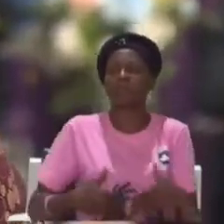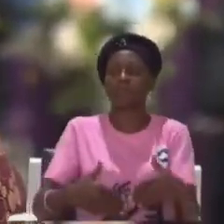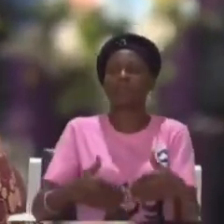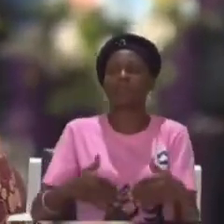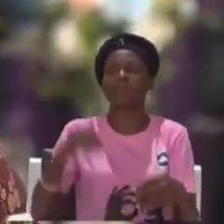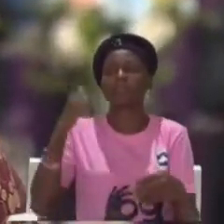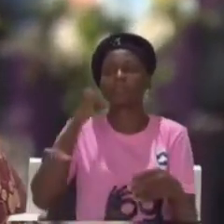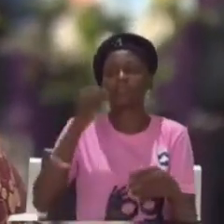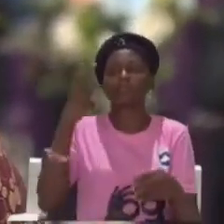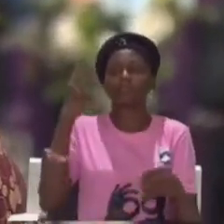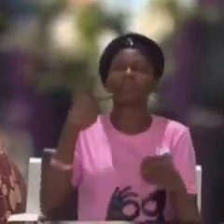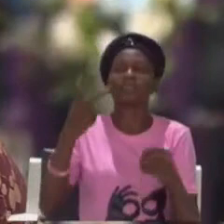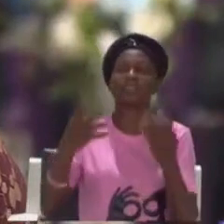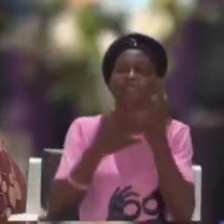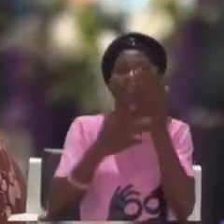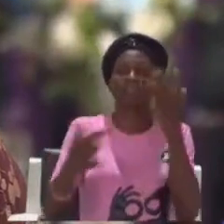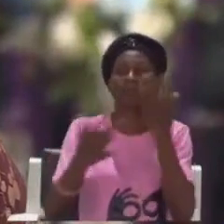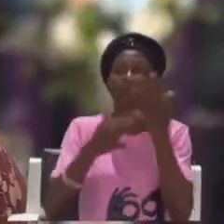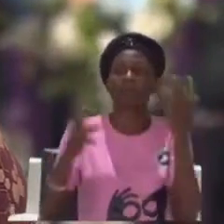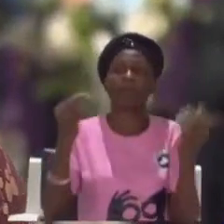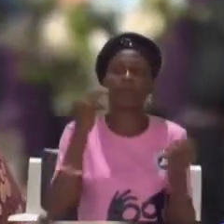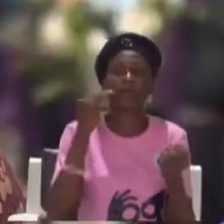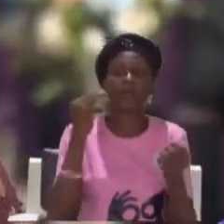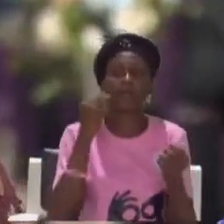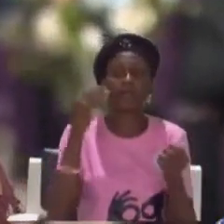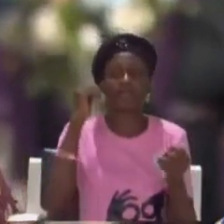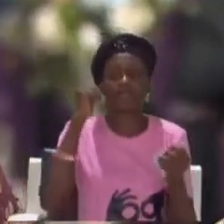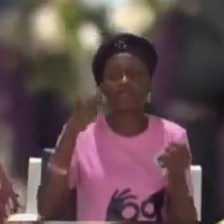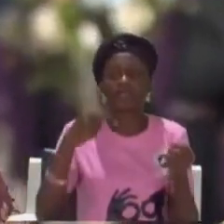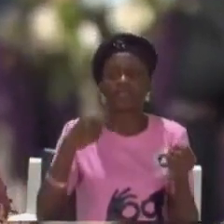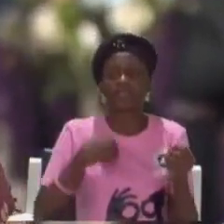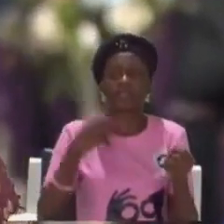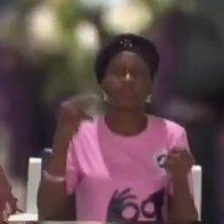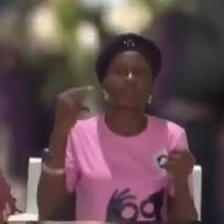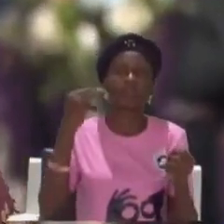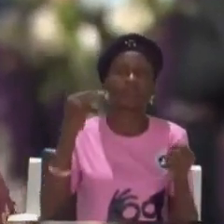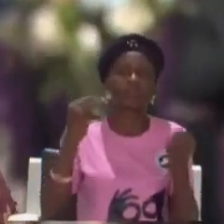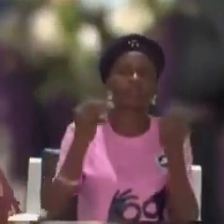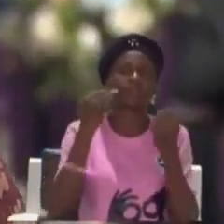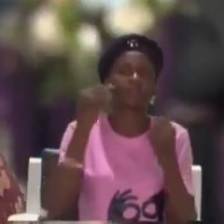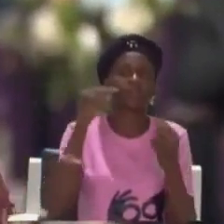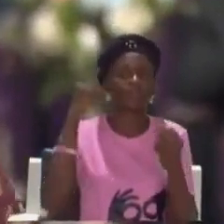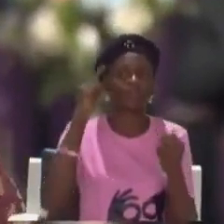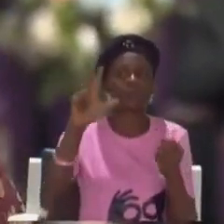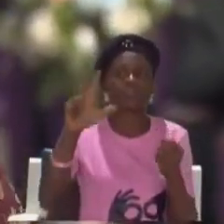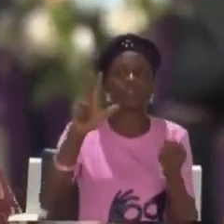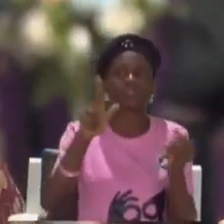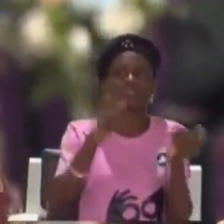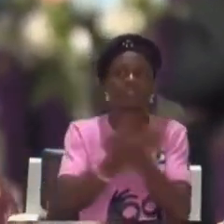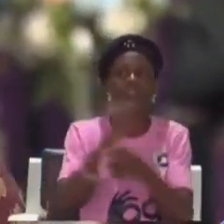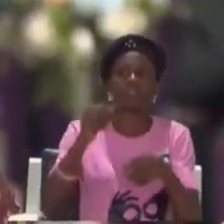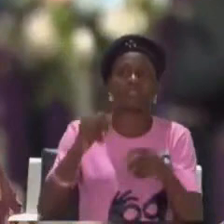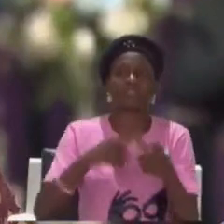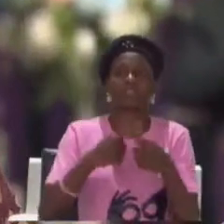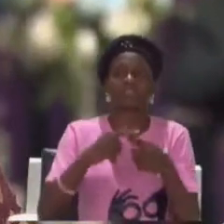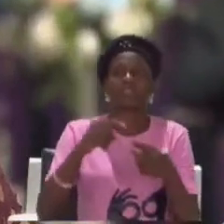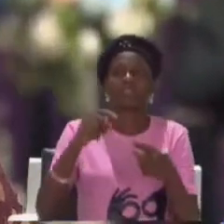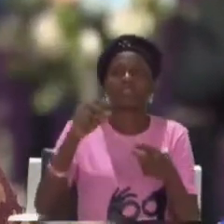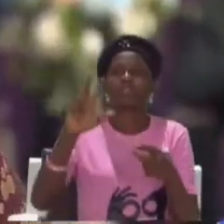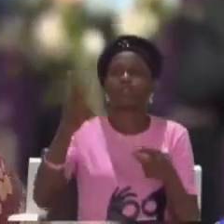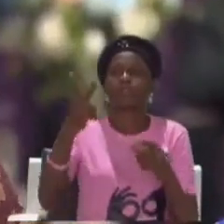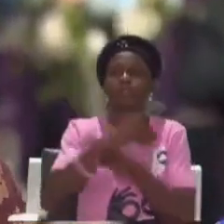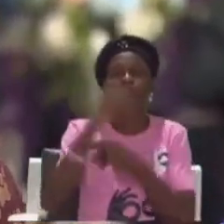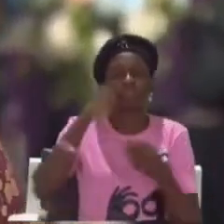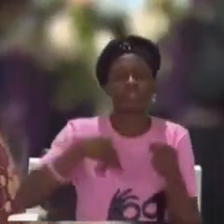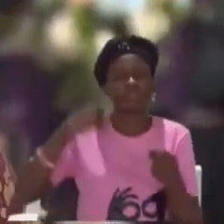she was seeing blood. So, she had the flow for 3 days. On the third day, she had a dream.